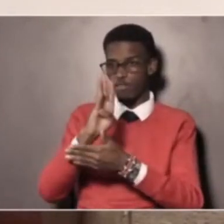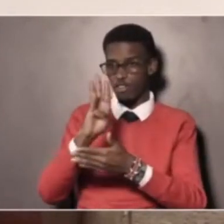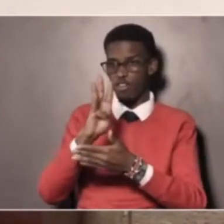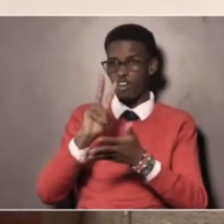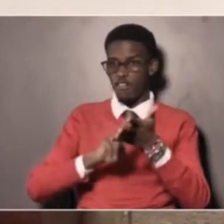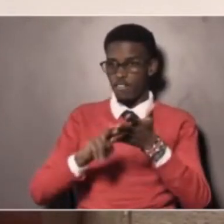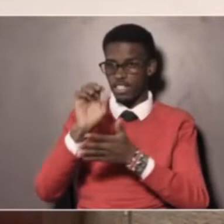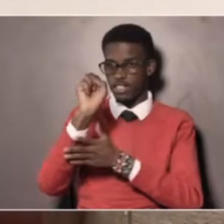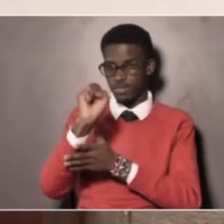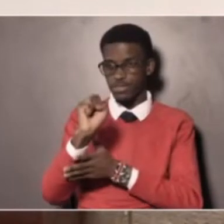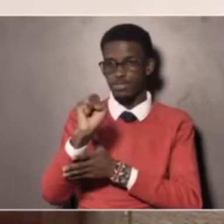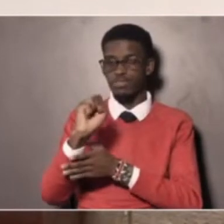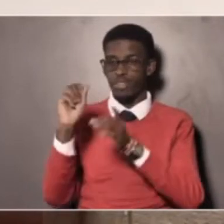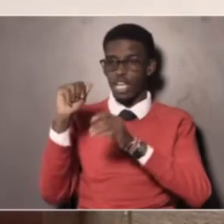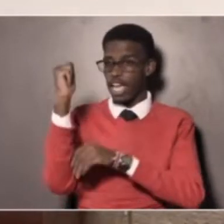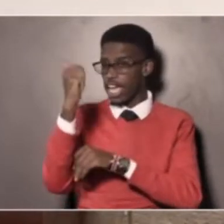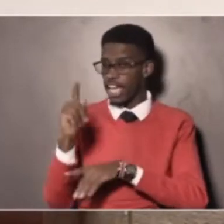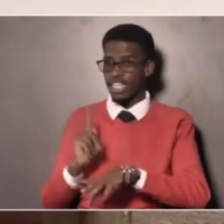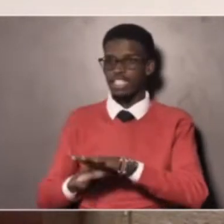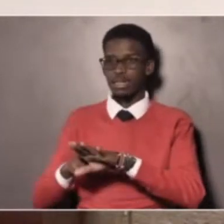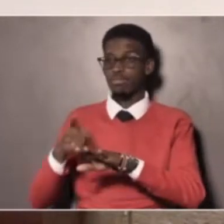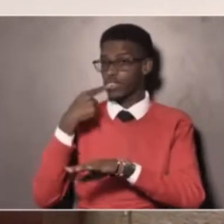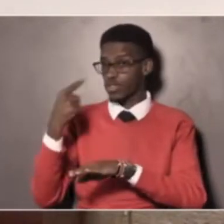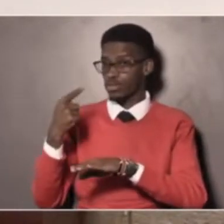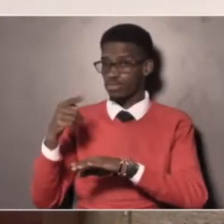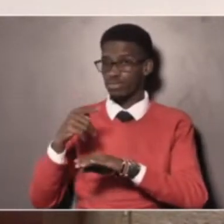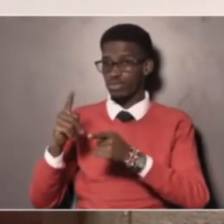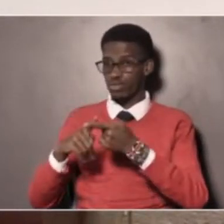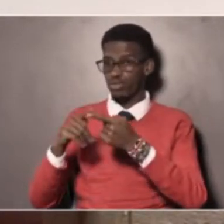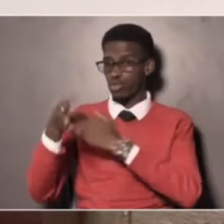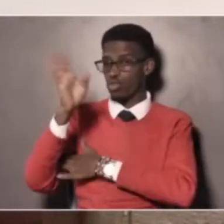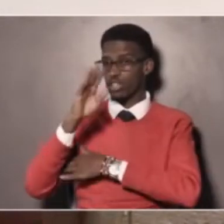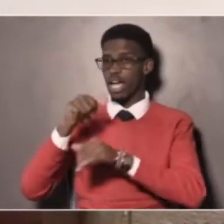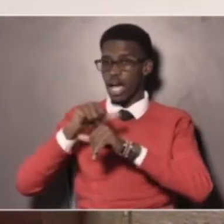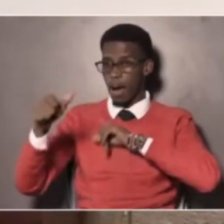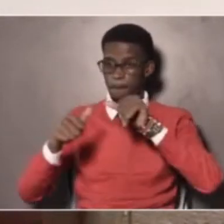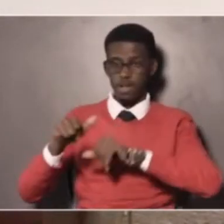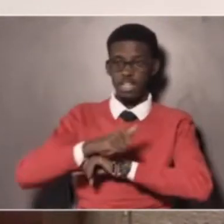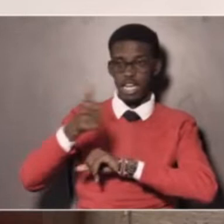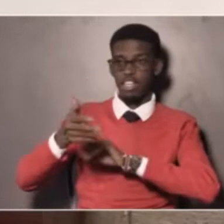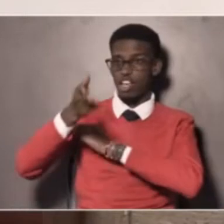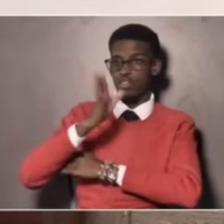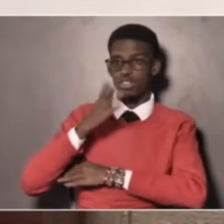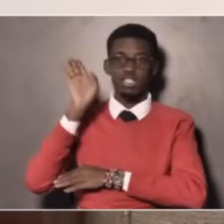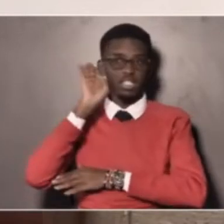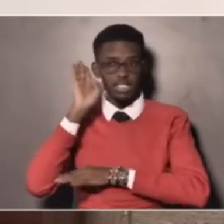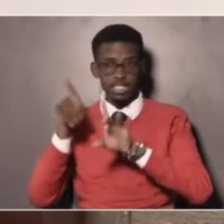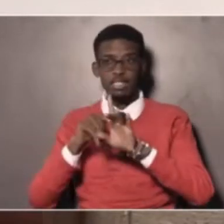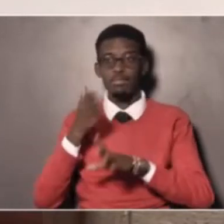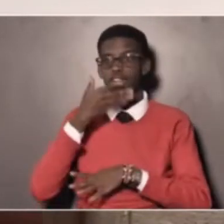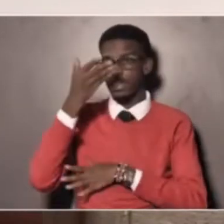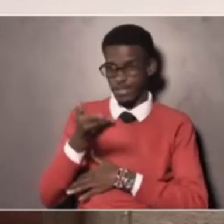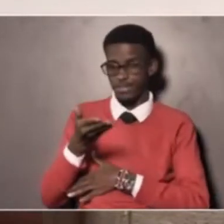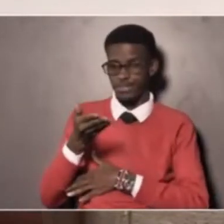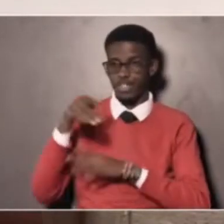girls, anytime you're talking about God to others, remember God listens. And God will give you the